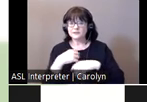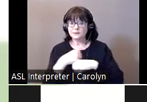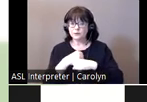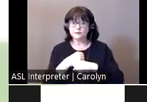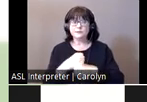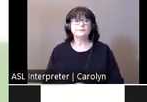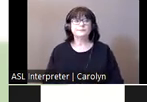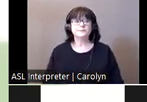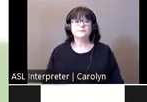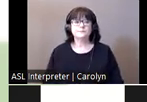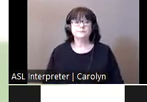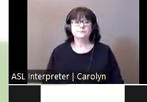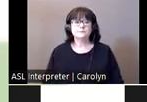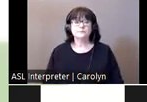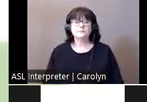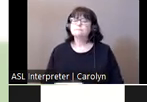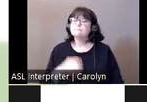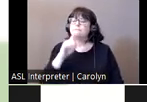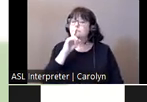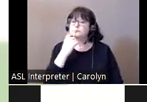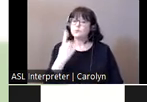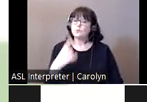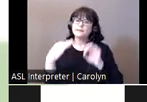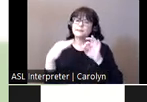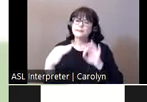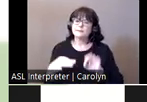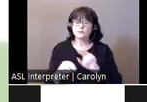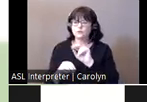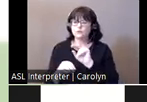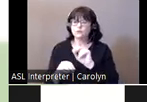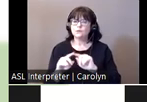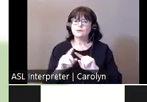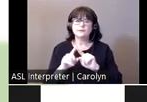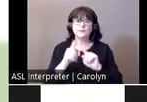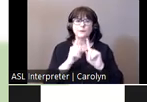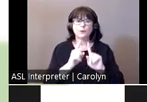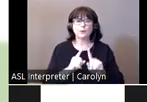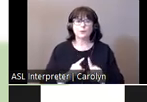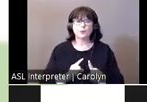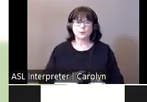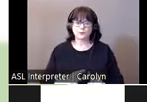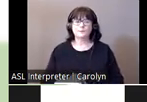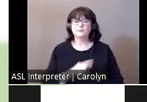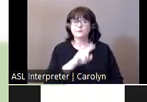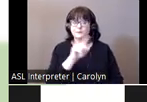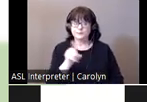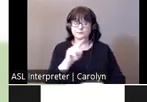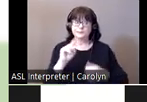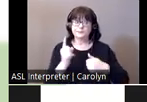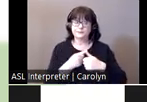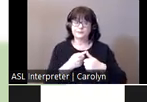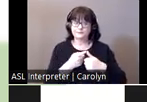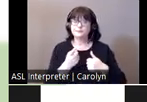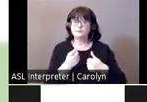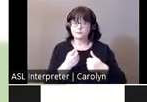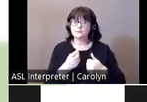And theirs is not so much a definition, but rather a set of points. A skills and competency-based focus for learning rather than time.